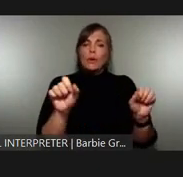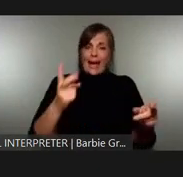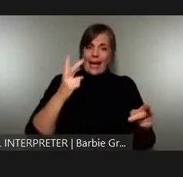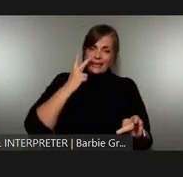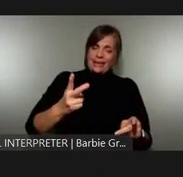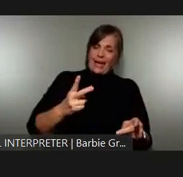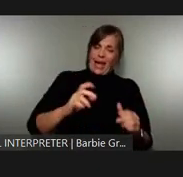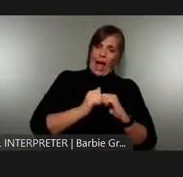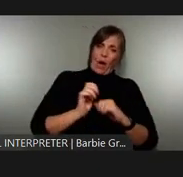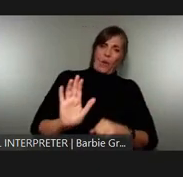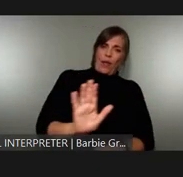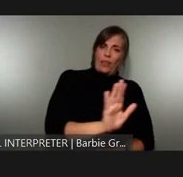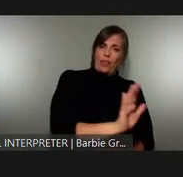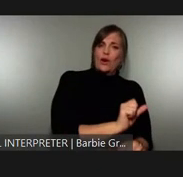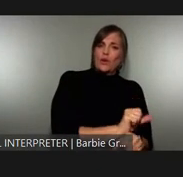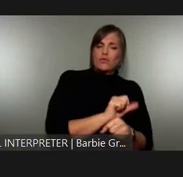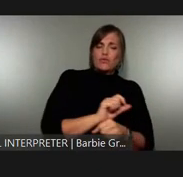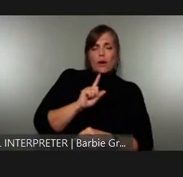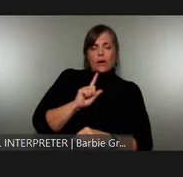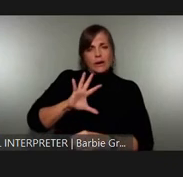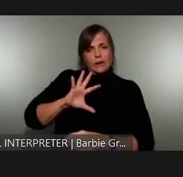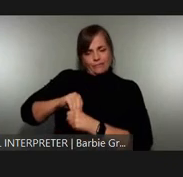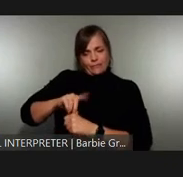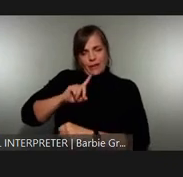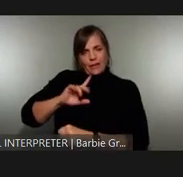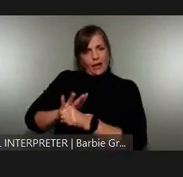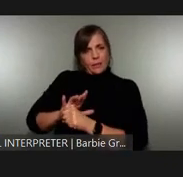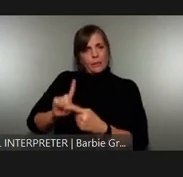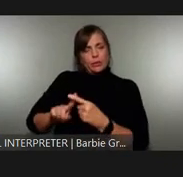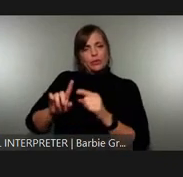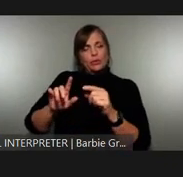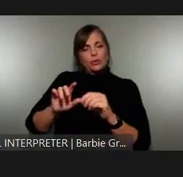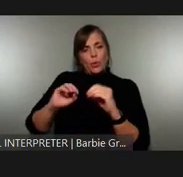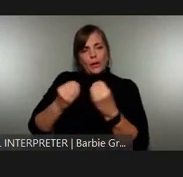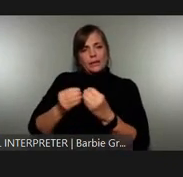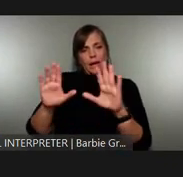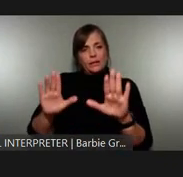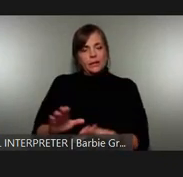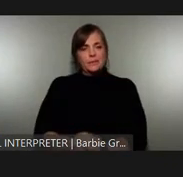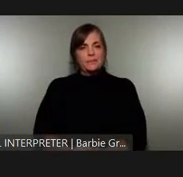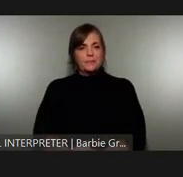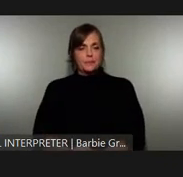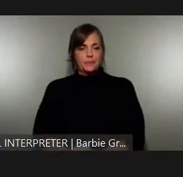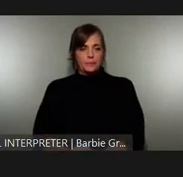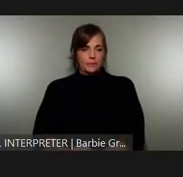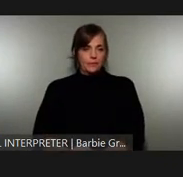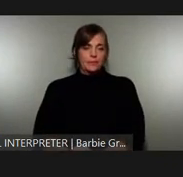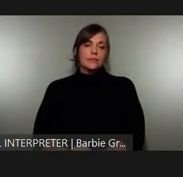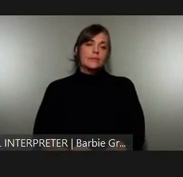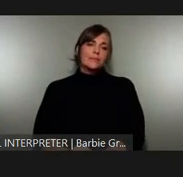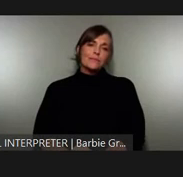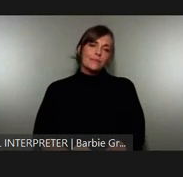excellence. I thought it might be interesting to share a story of Rochester here with you. So when I was a young CEO,